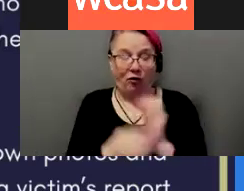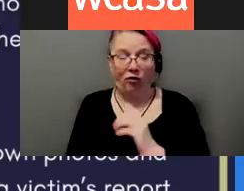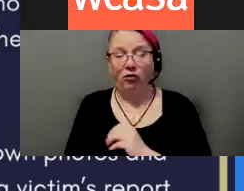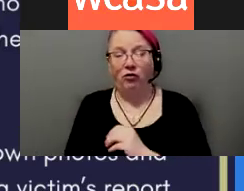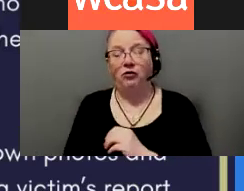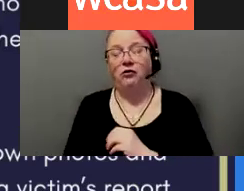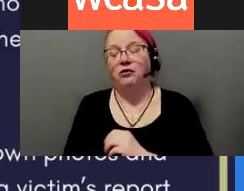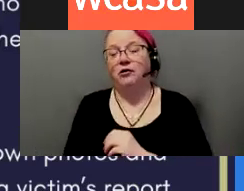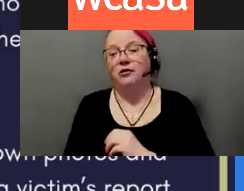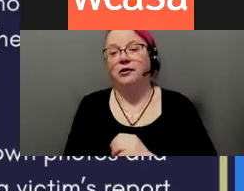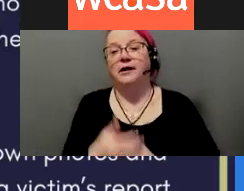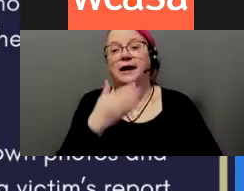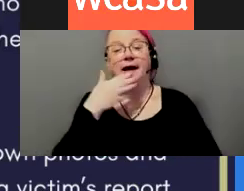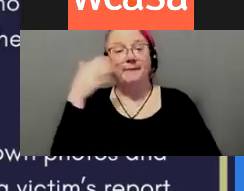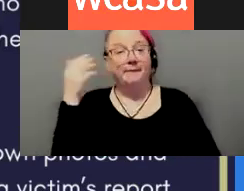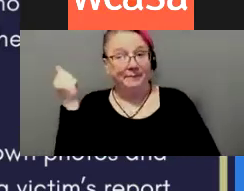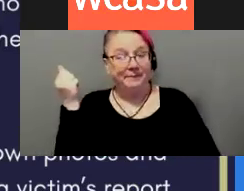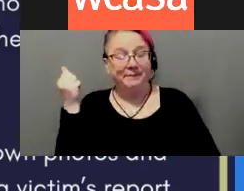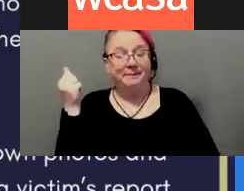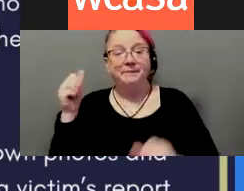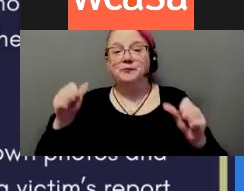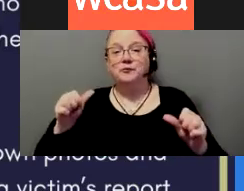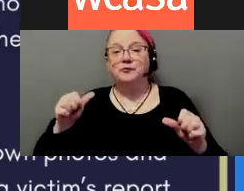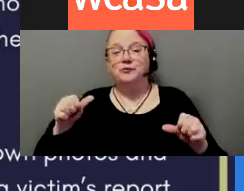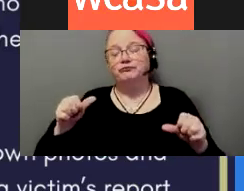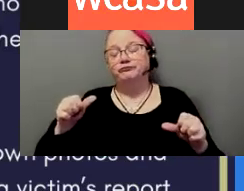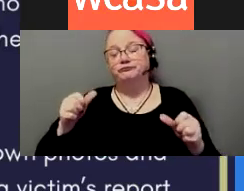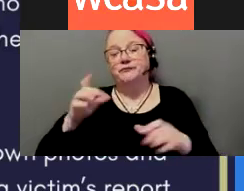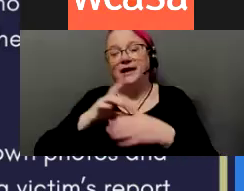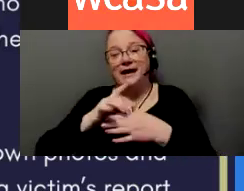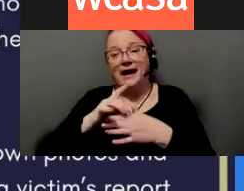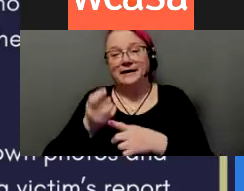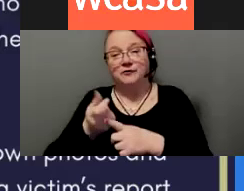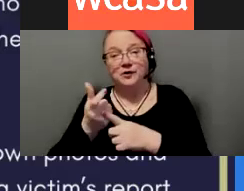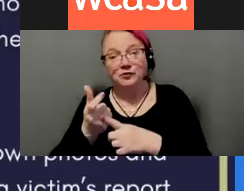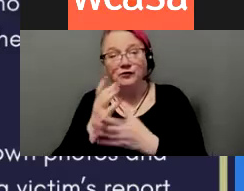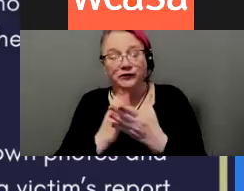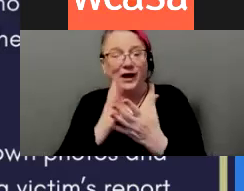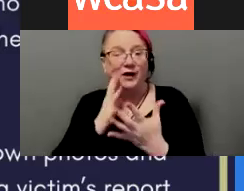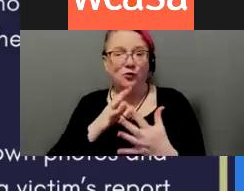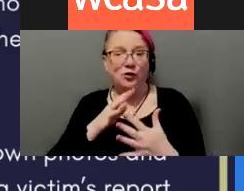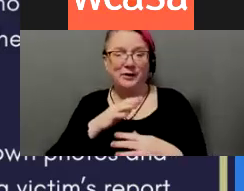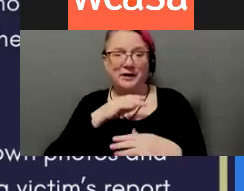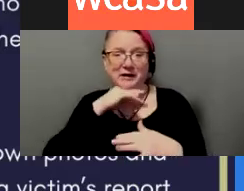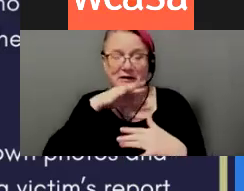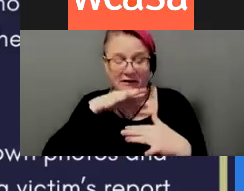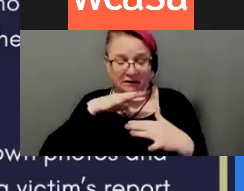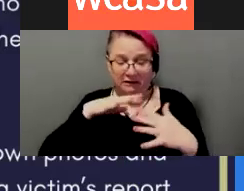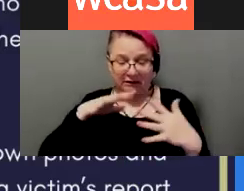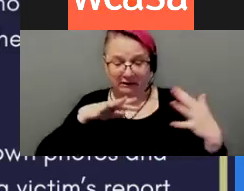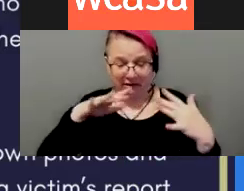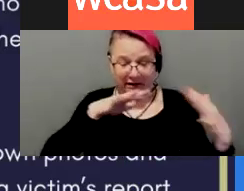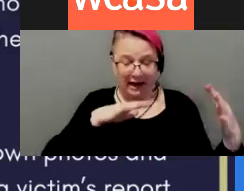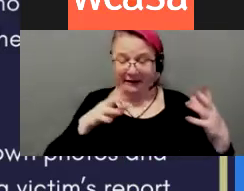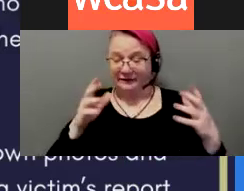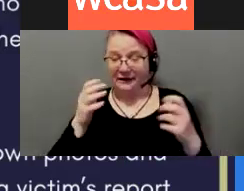At best, we should expect that the content removal side of this will be a bit messy as platforms are scrambling to put better protections